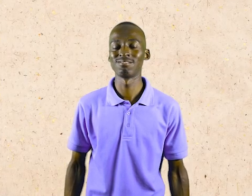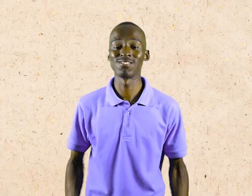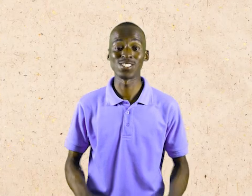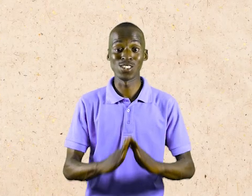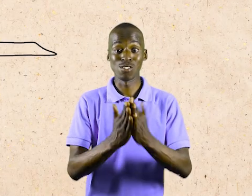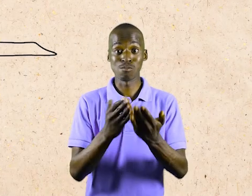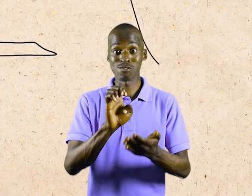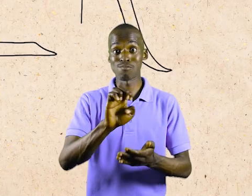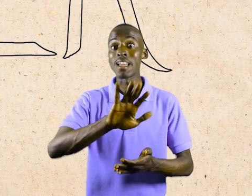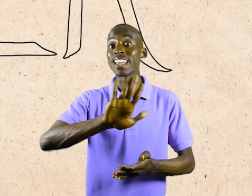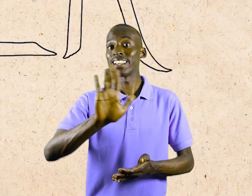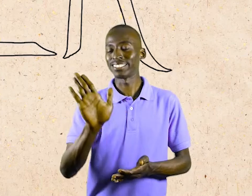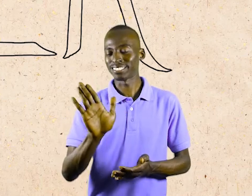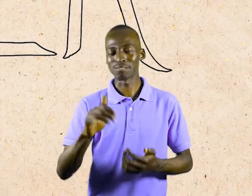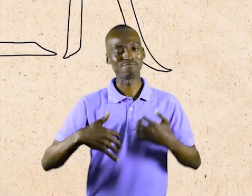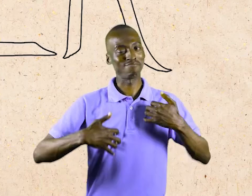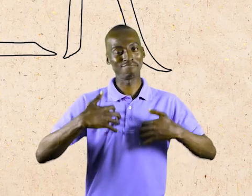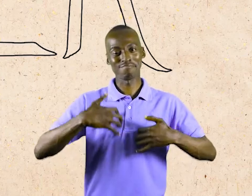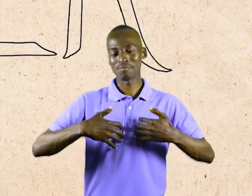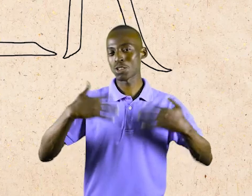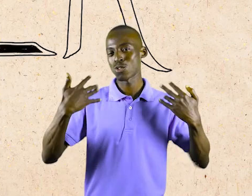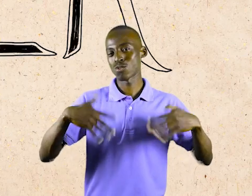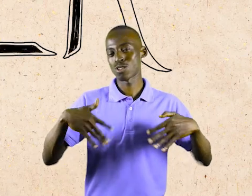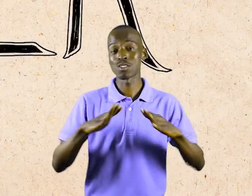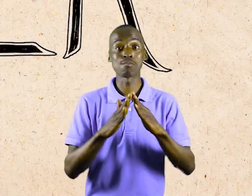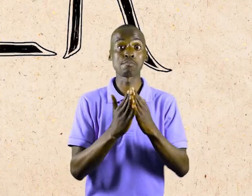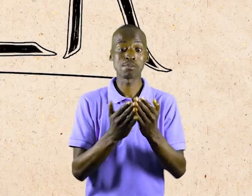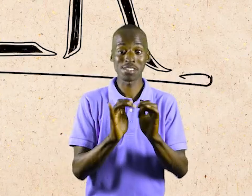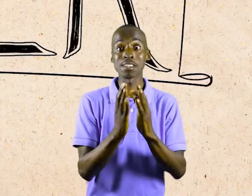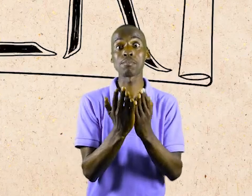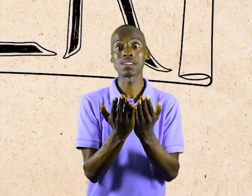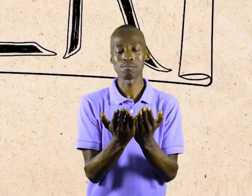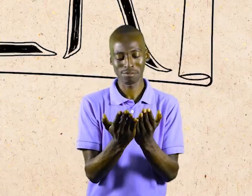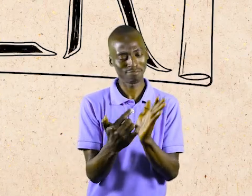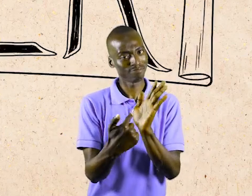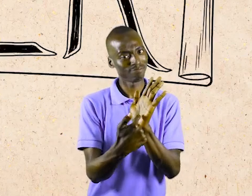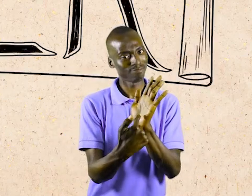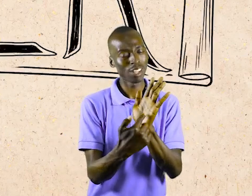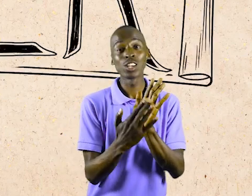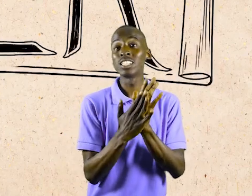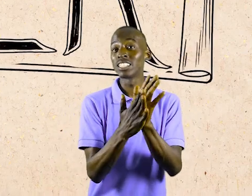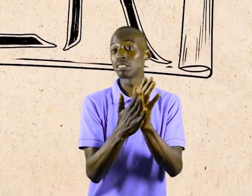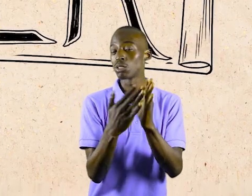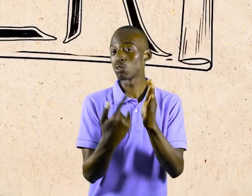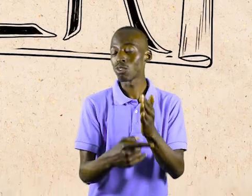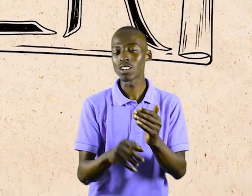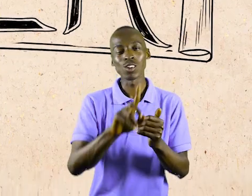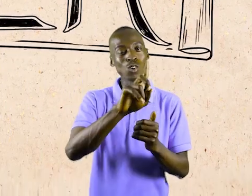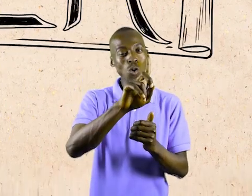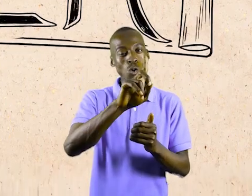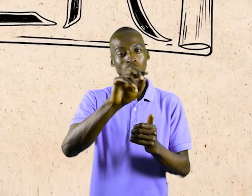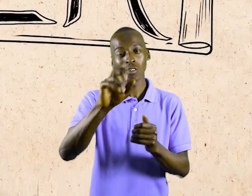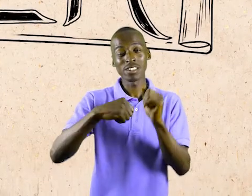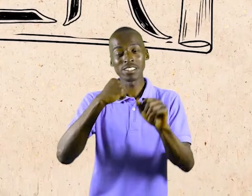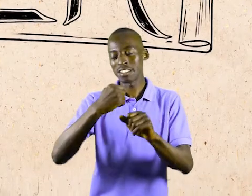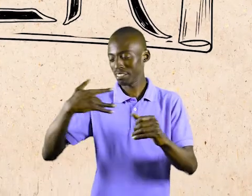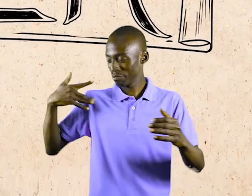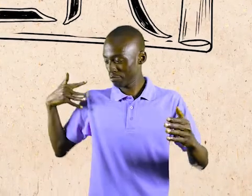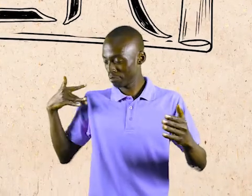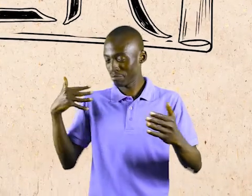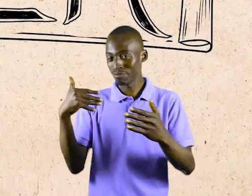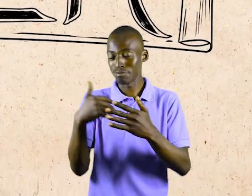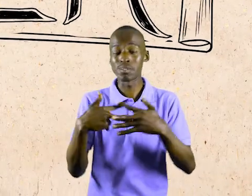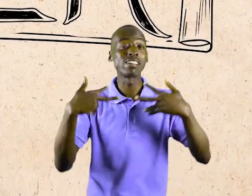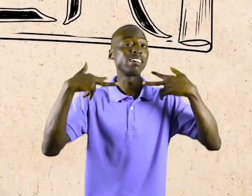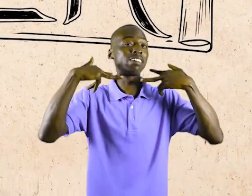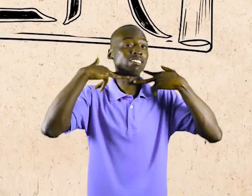The book of Esther, it's one of the more exciting and curious books in the Bible. The story is set over 100 years after the Babylonian exile